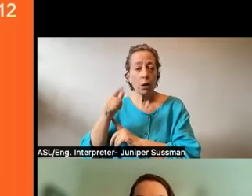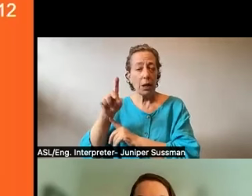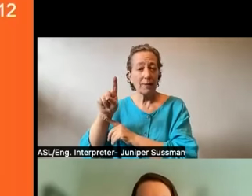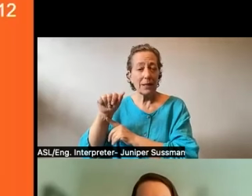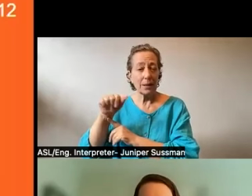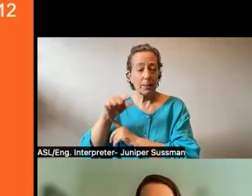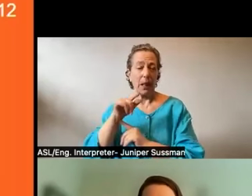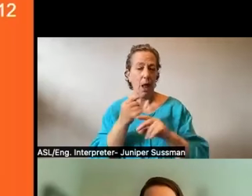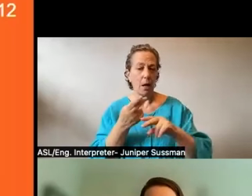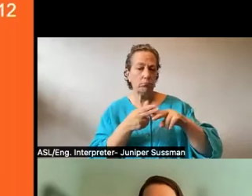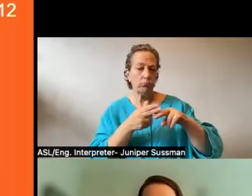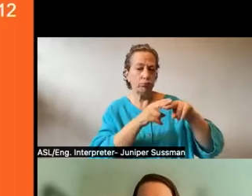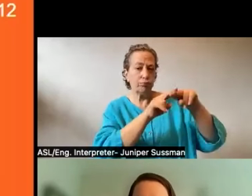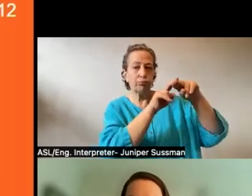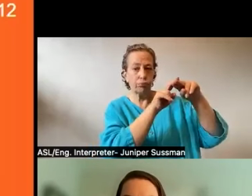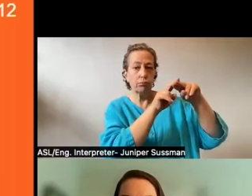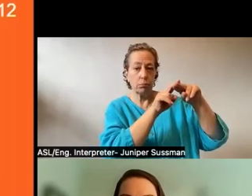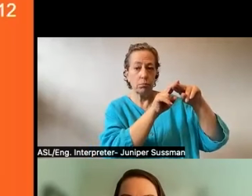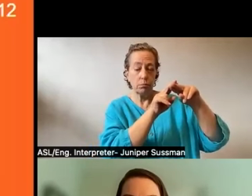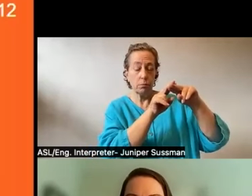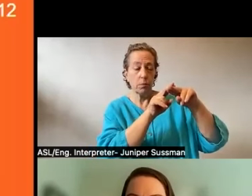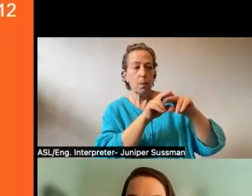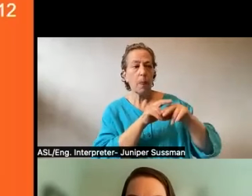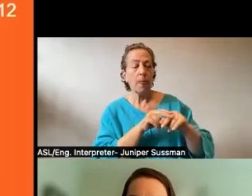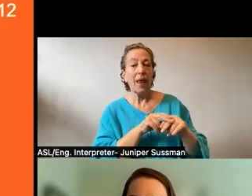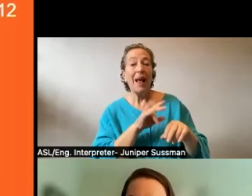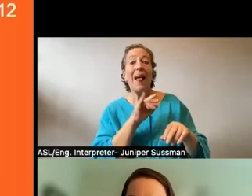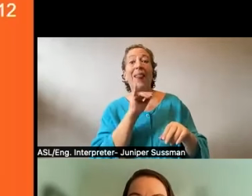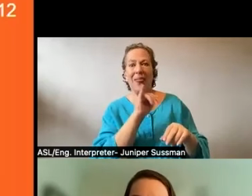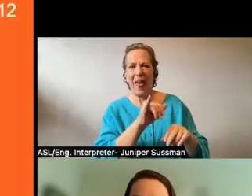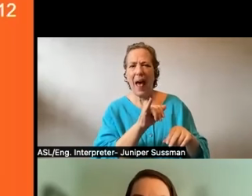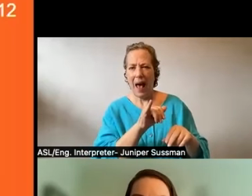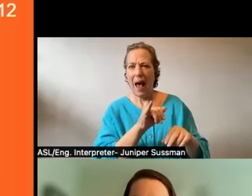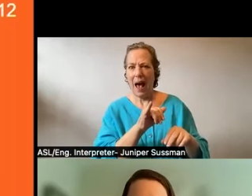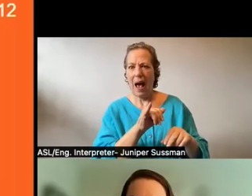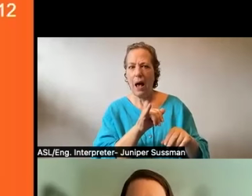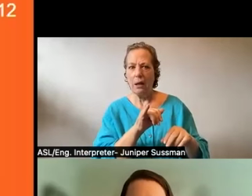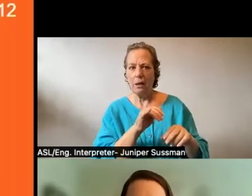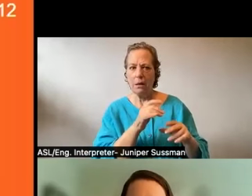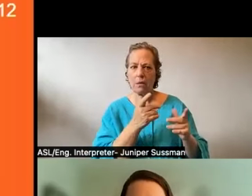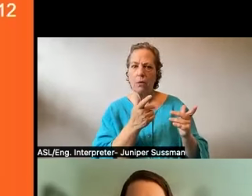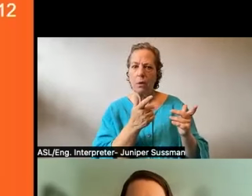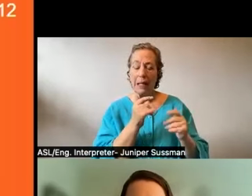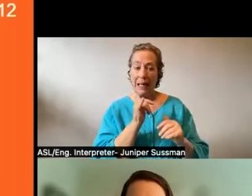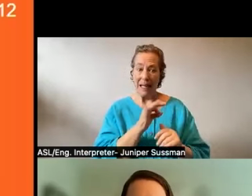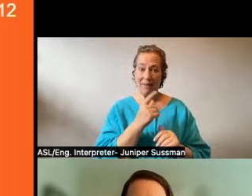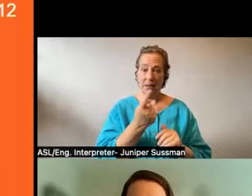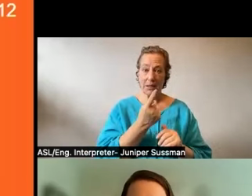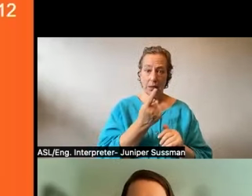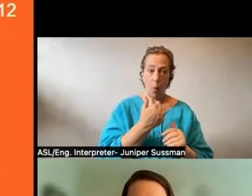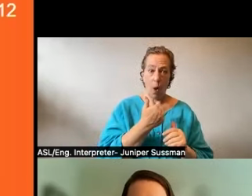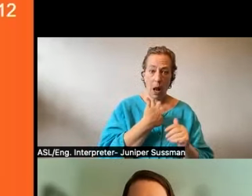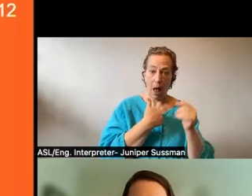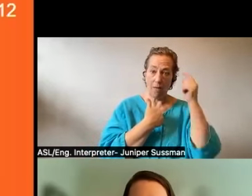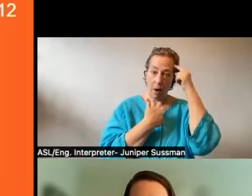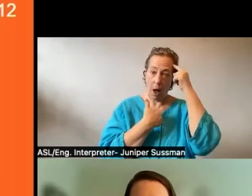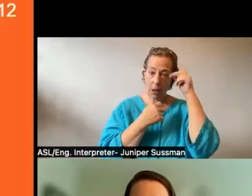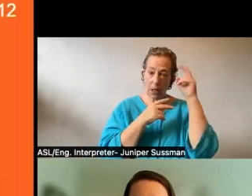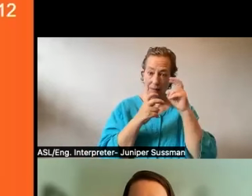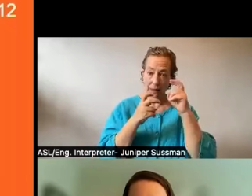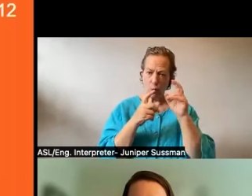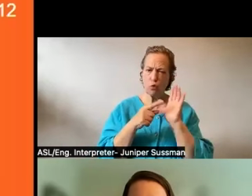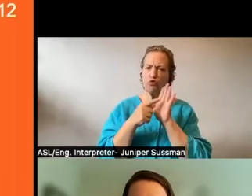that plays a very specific role in representing somebody who has cognitive capacity issues. And so, one of the